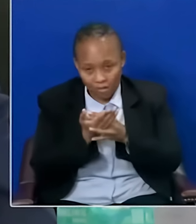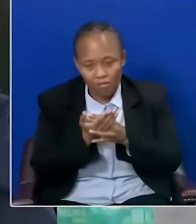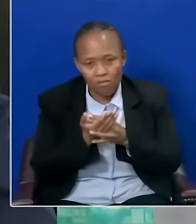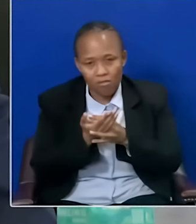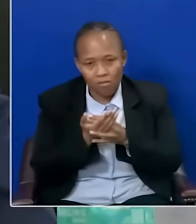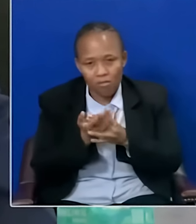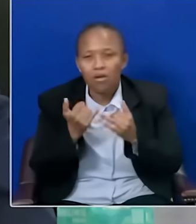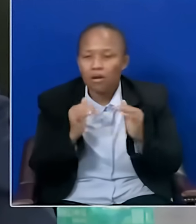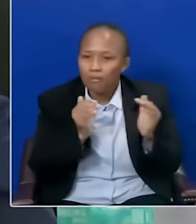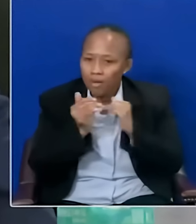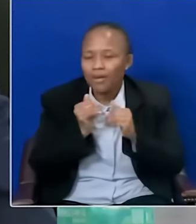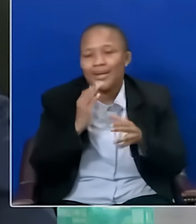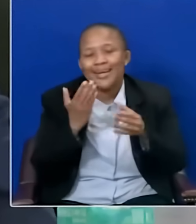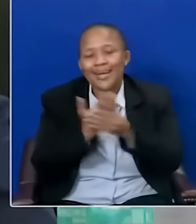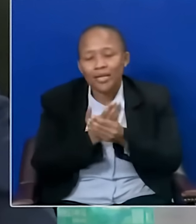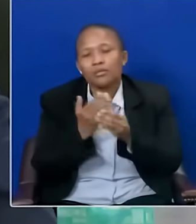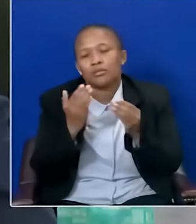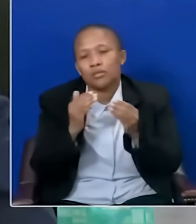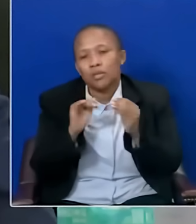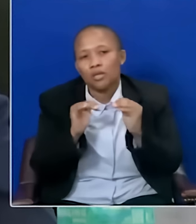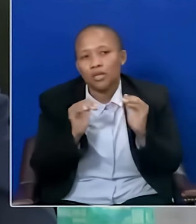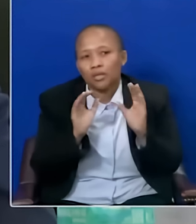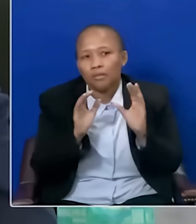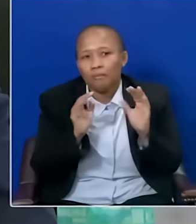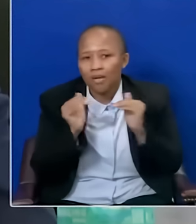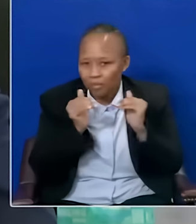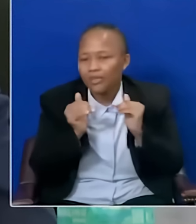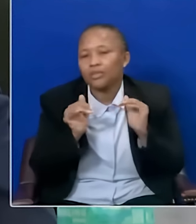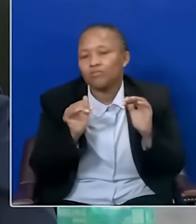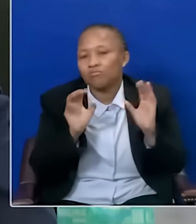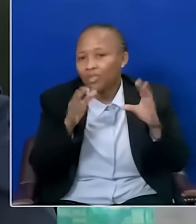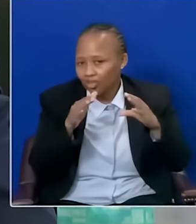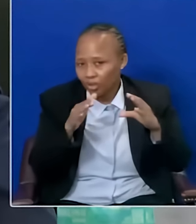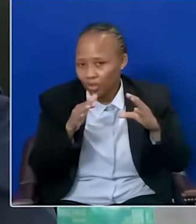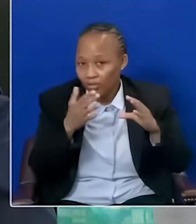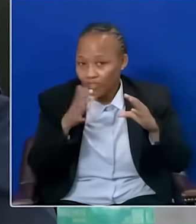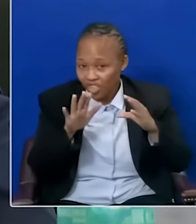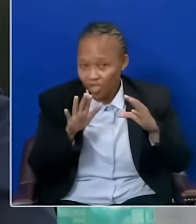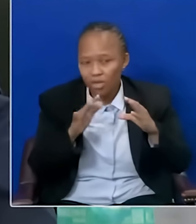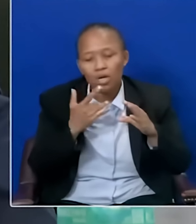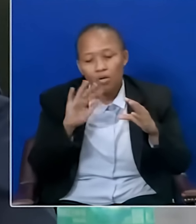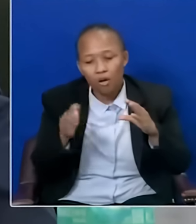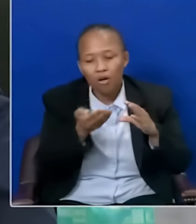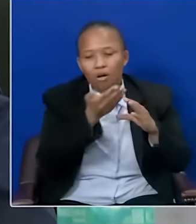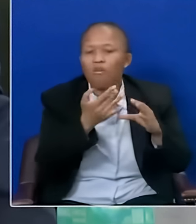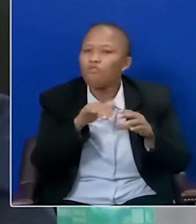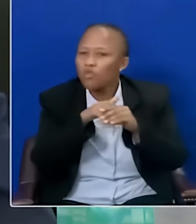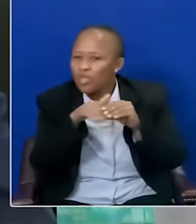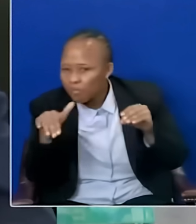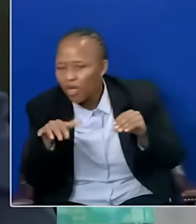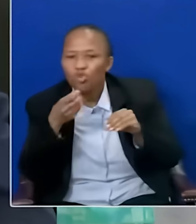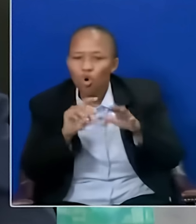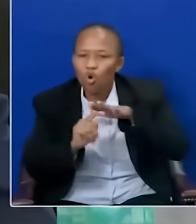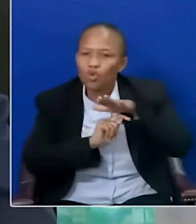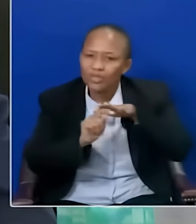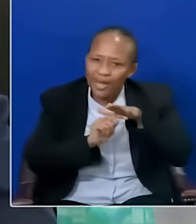a case has been finalized, it goes to case management, either for dispatching, scanning of the 212 report and dispatching